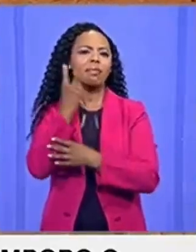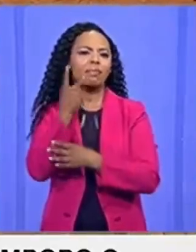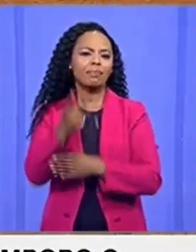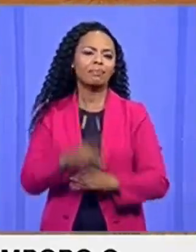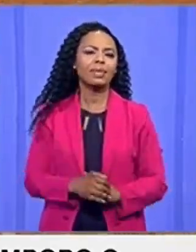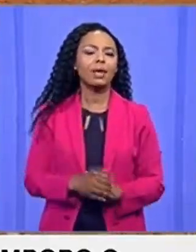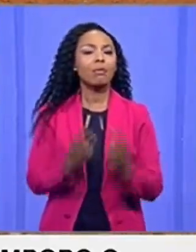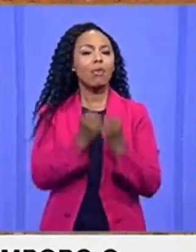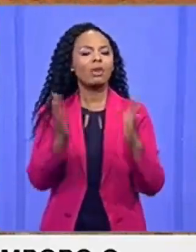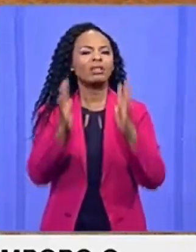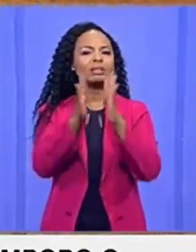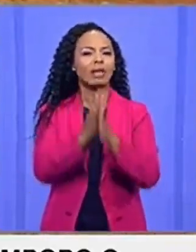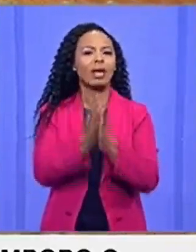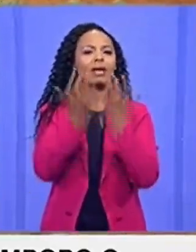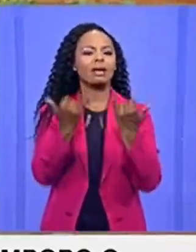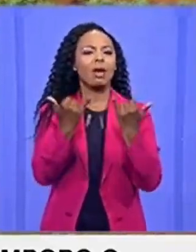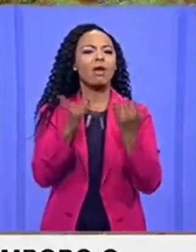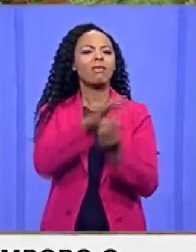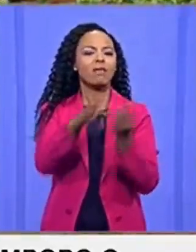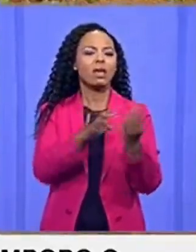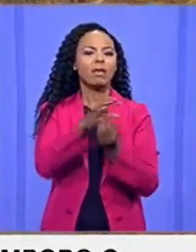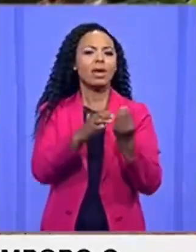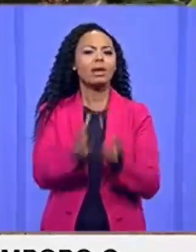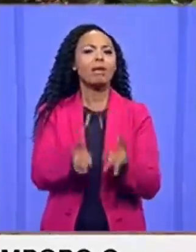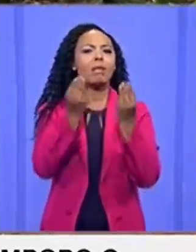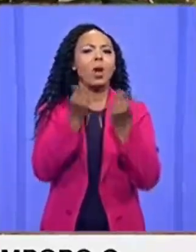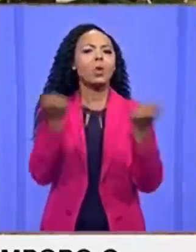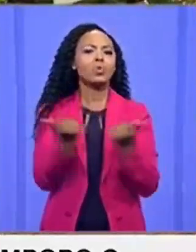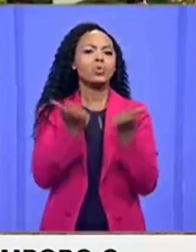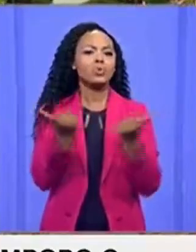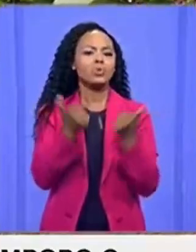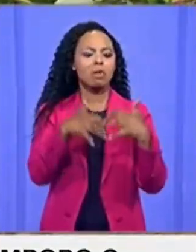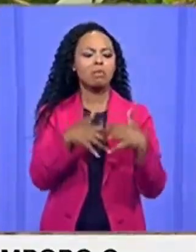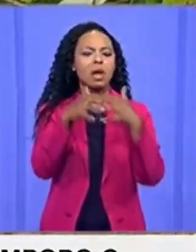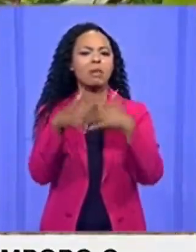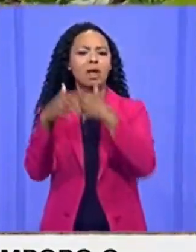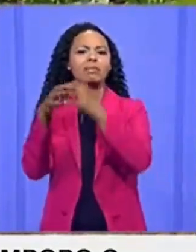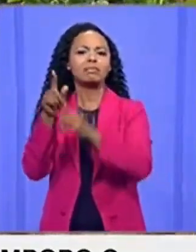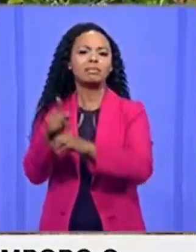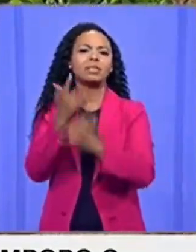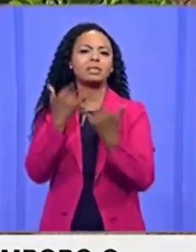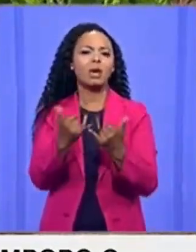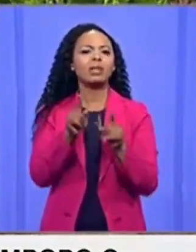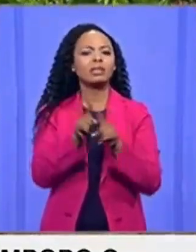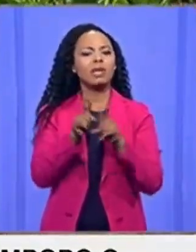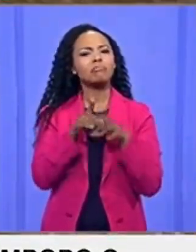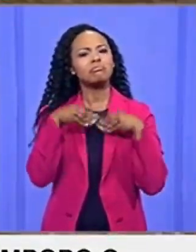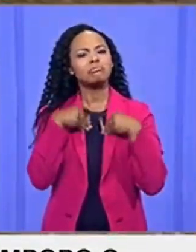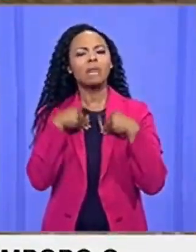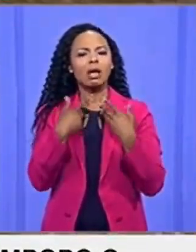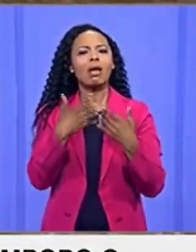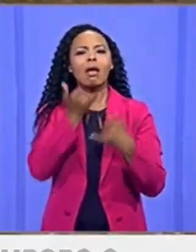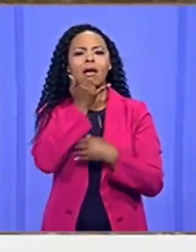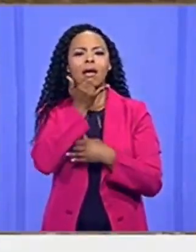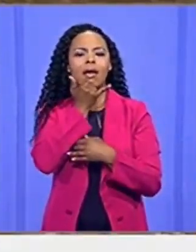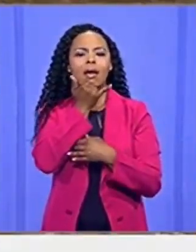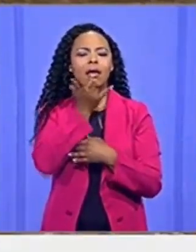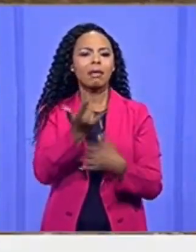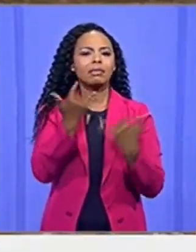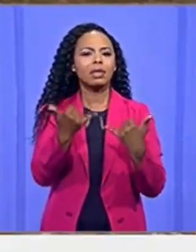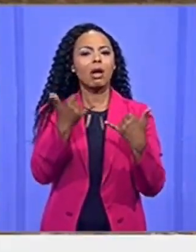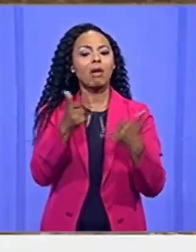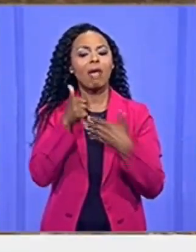10 a betse Molepo ditshingwana tsa bona go ba thusa ka boitseanape jwa gagwe. Shetse o na le merogo, o na le ditamato, o na le